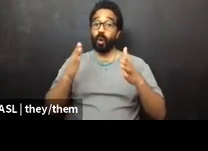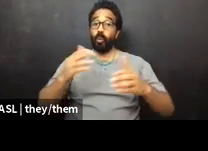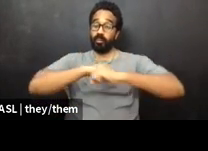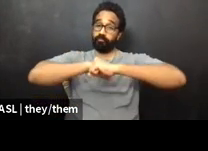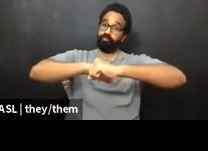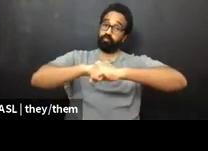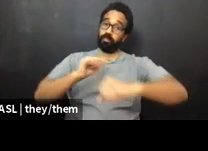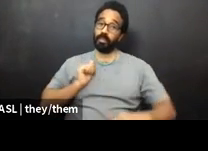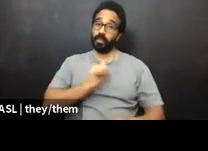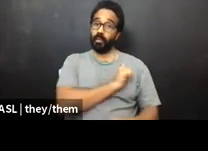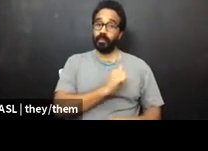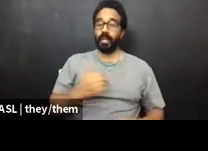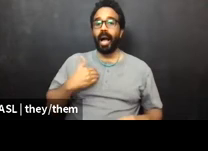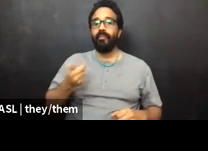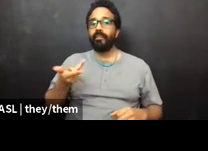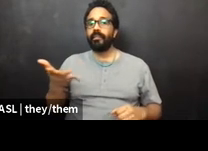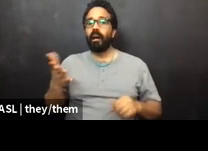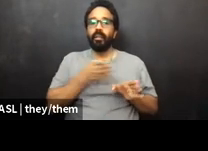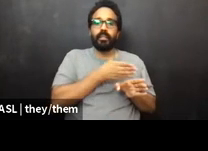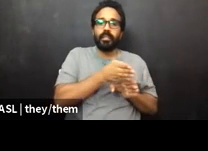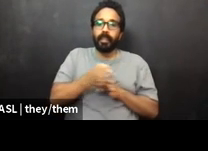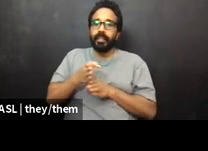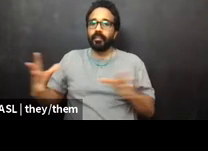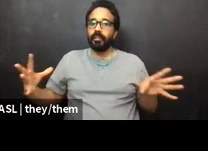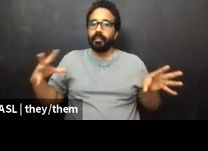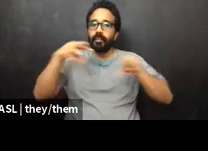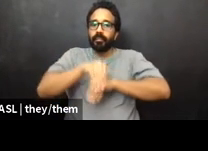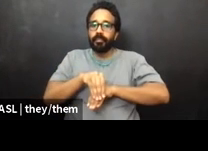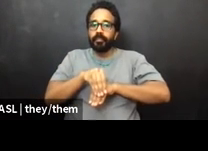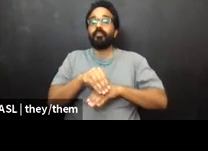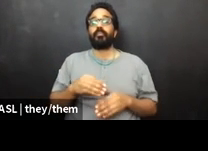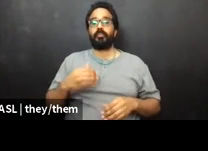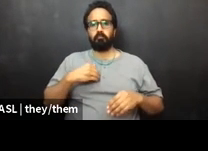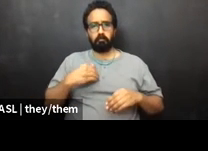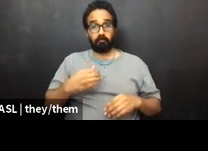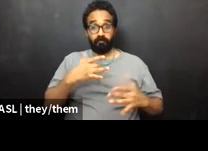where I'm really excited to be exploring these inside of science communication, which is where I practice.